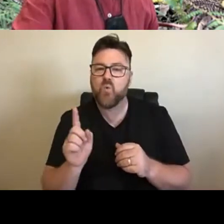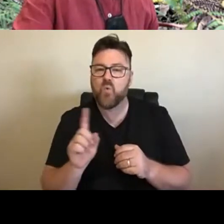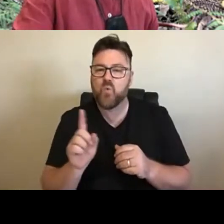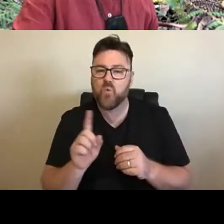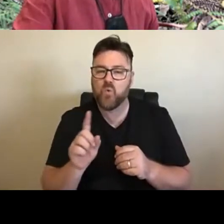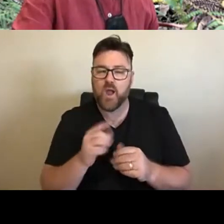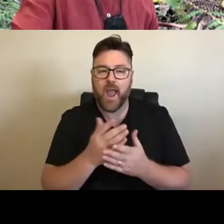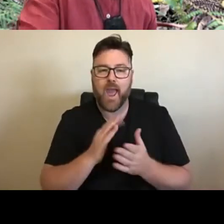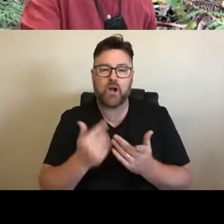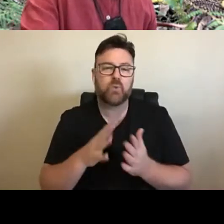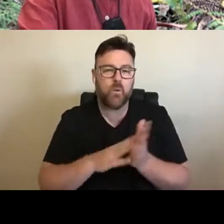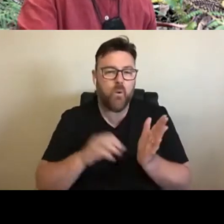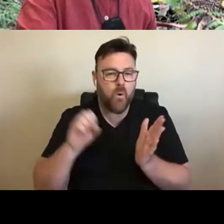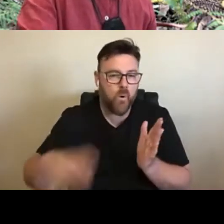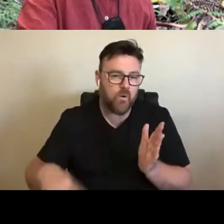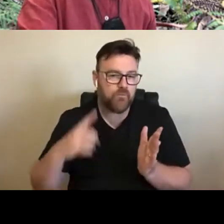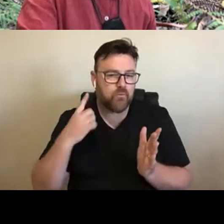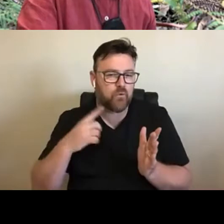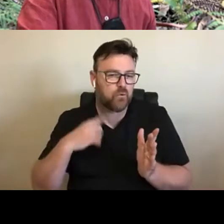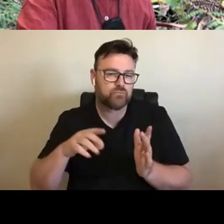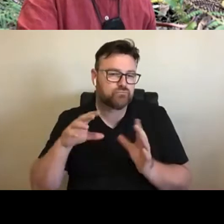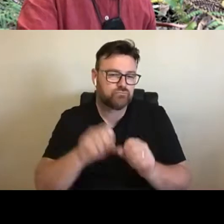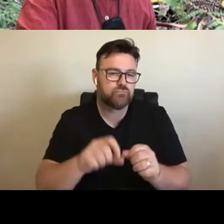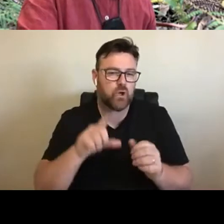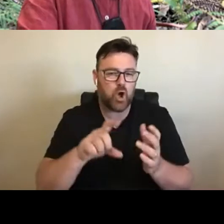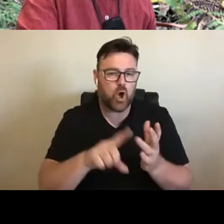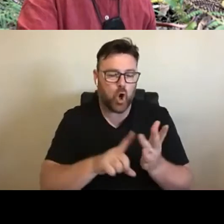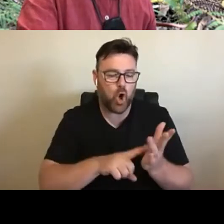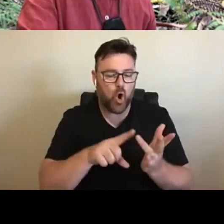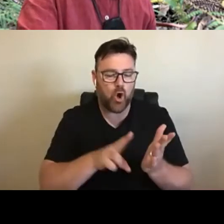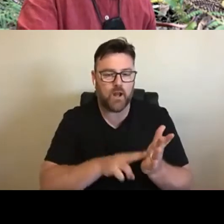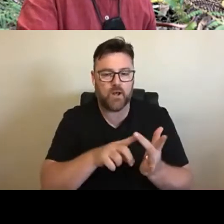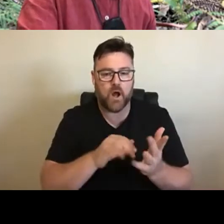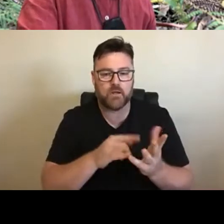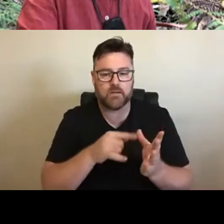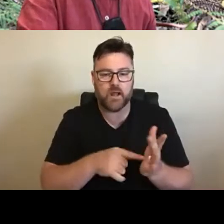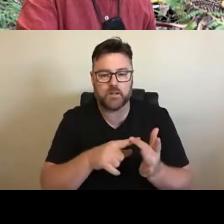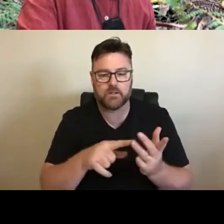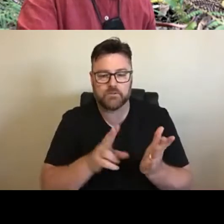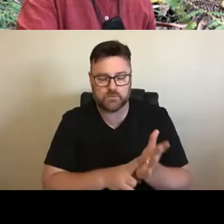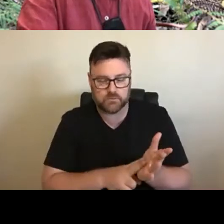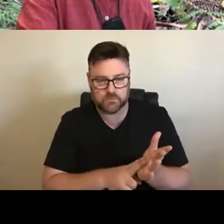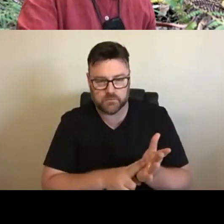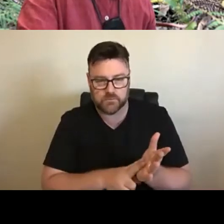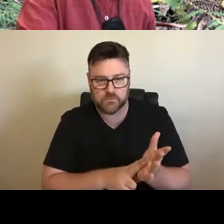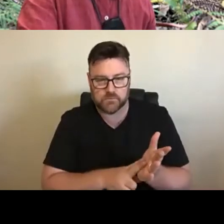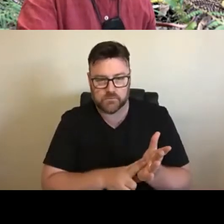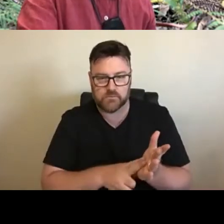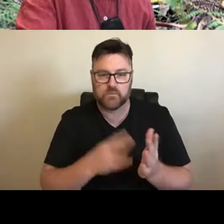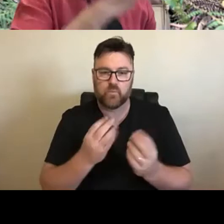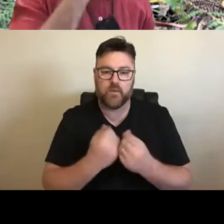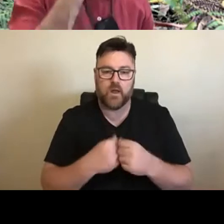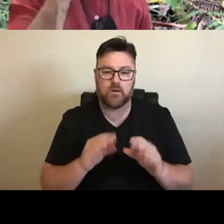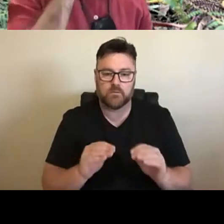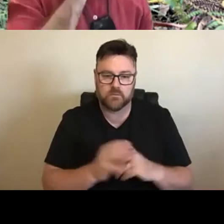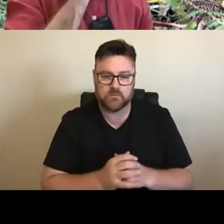decolonising our thinking? And I thought that might be a nice one to wrap up on. I'll be really brief, everyone. Look, at the end of the day, I grew up in Tenterfield.